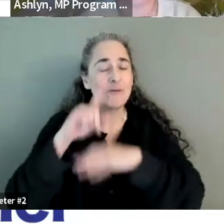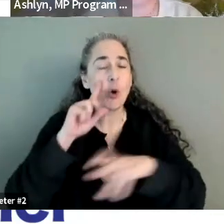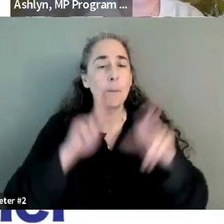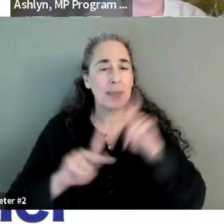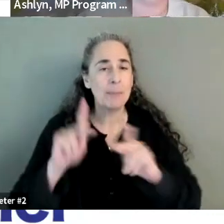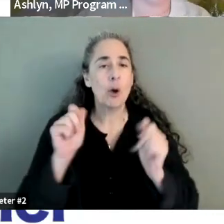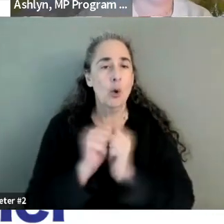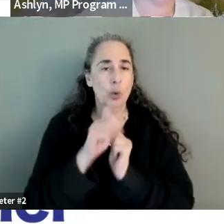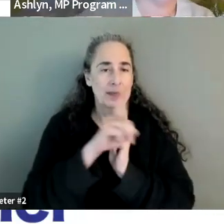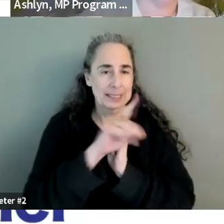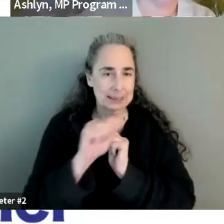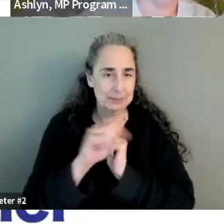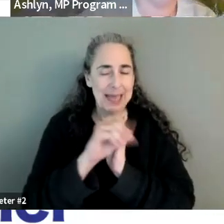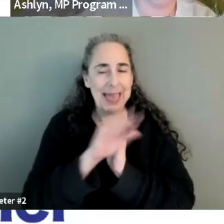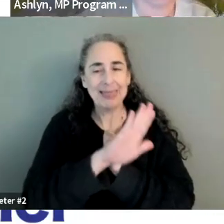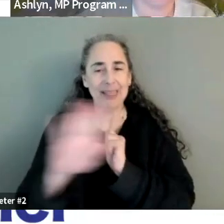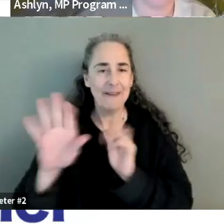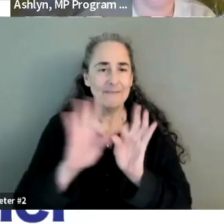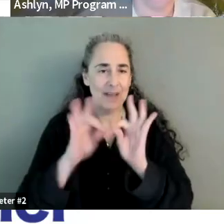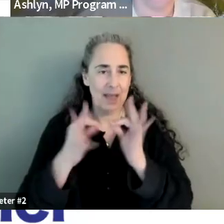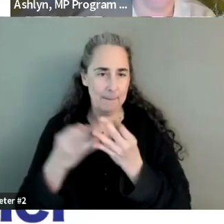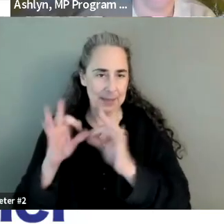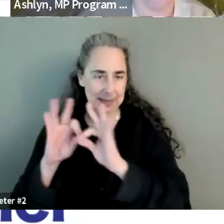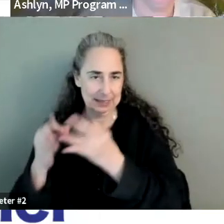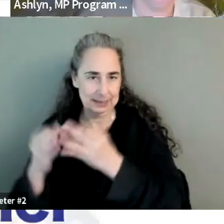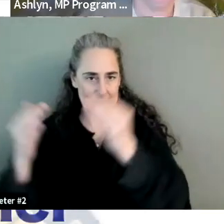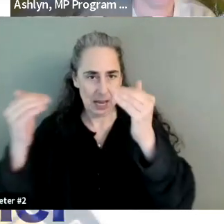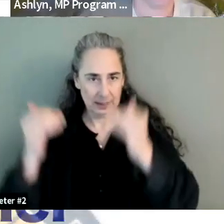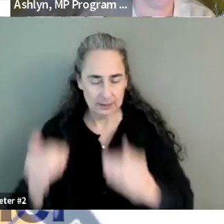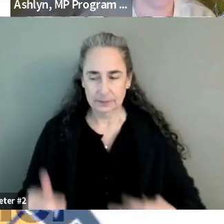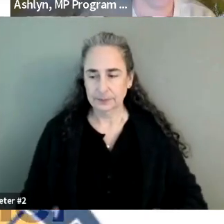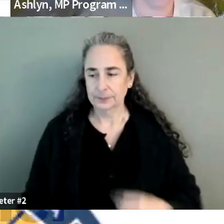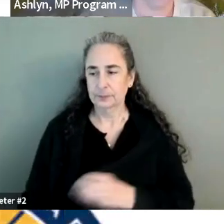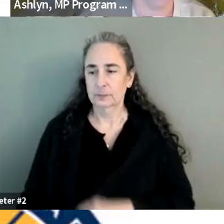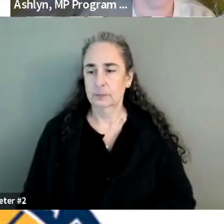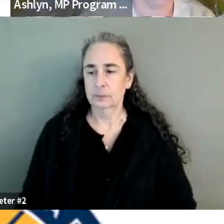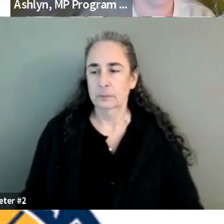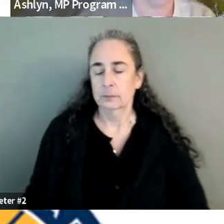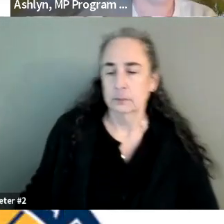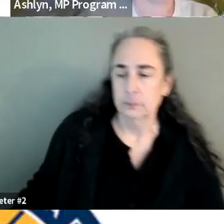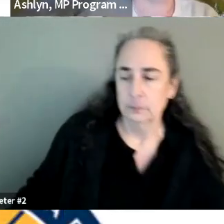with disabilities and their families. Next slide.